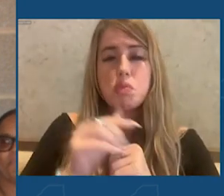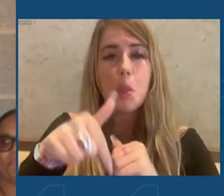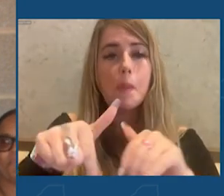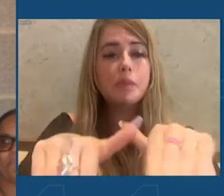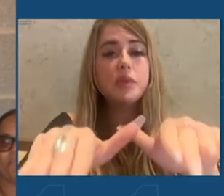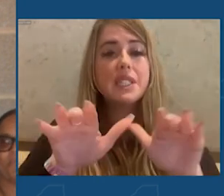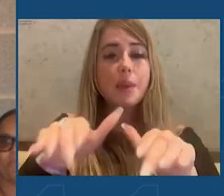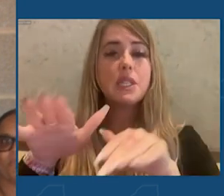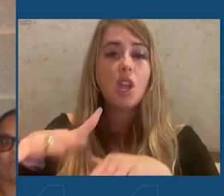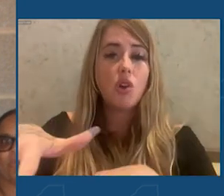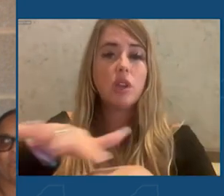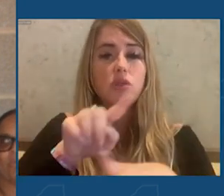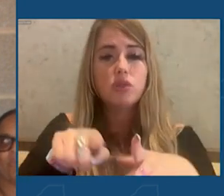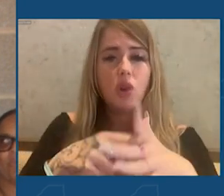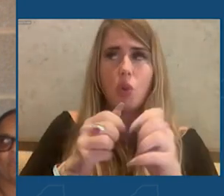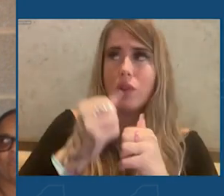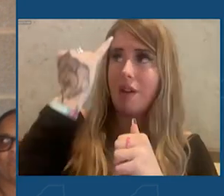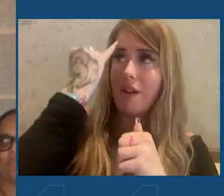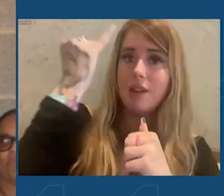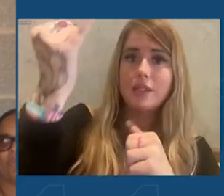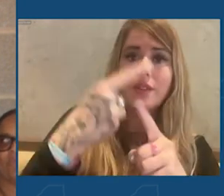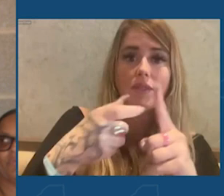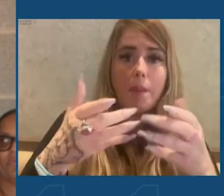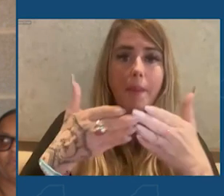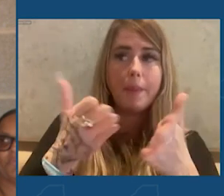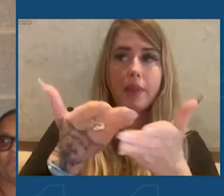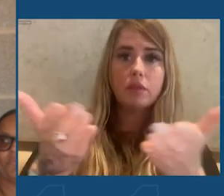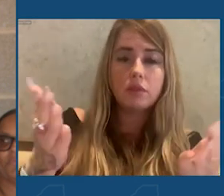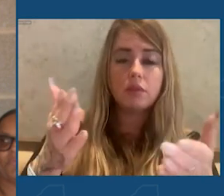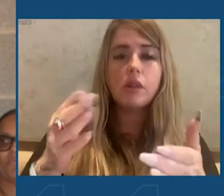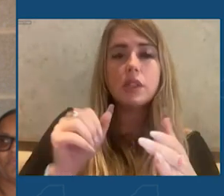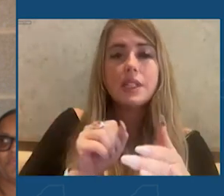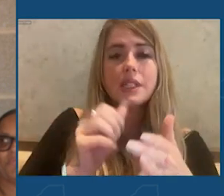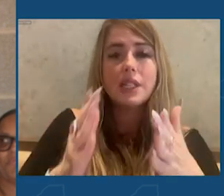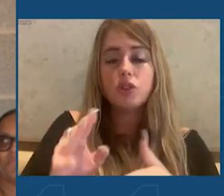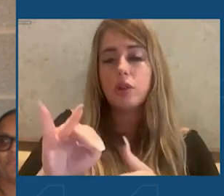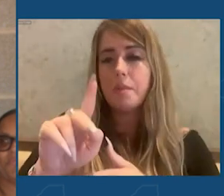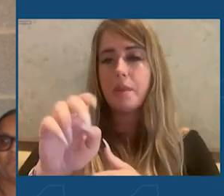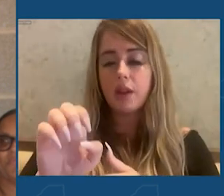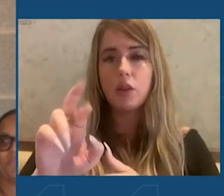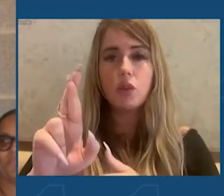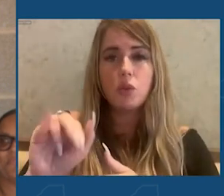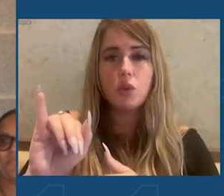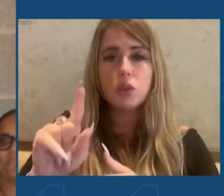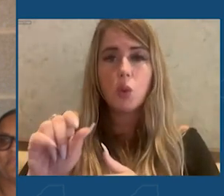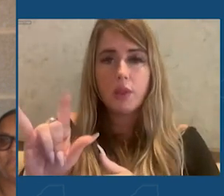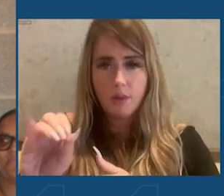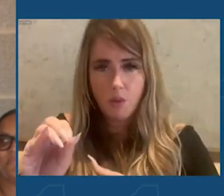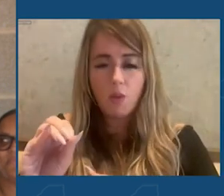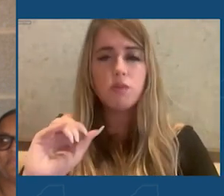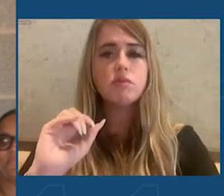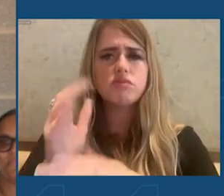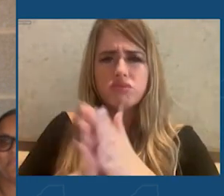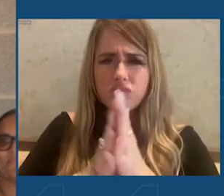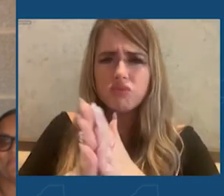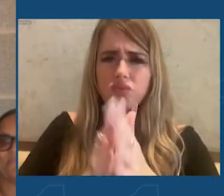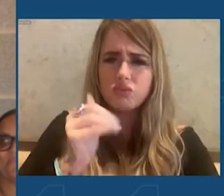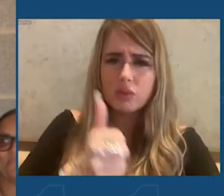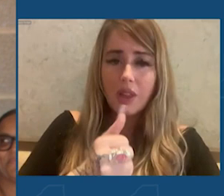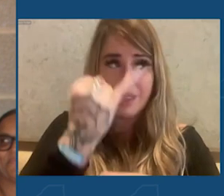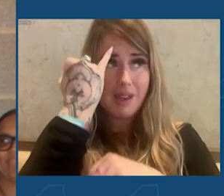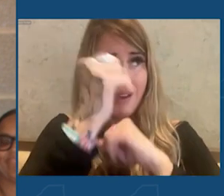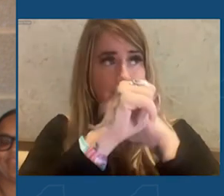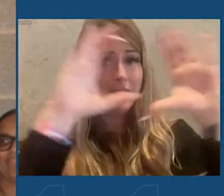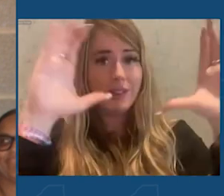began with an idea from the public, and Senator Mike Nozzolio championed that with the idea into a reality that we see here